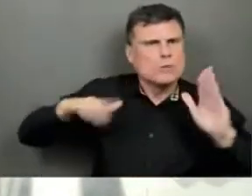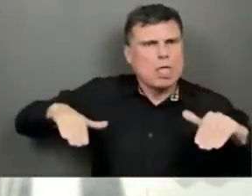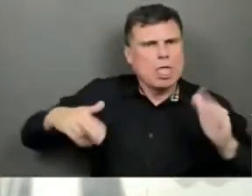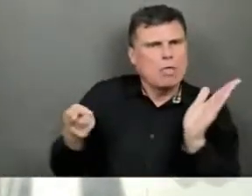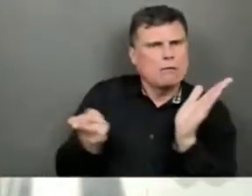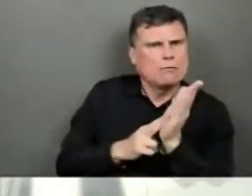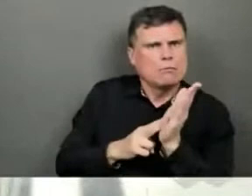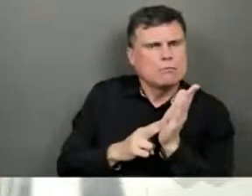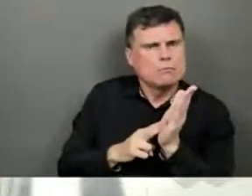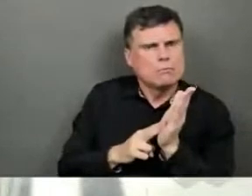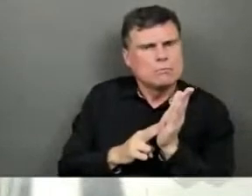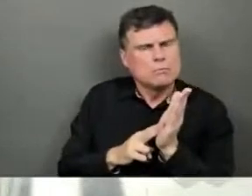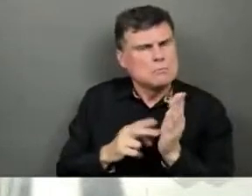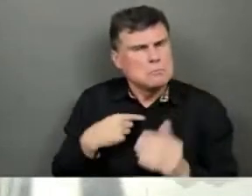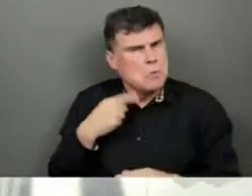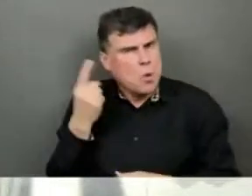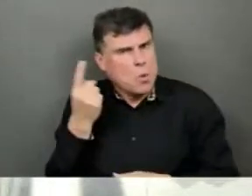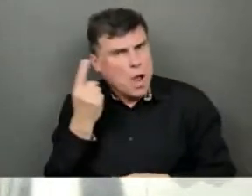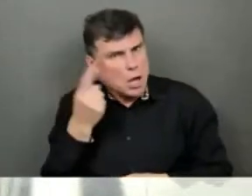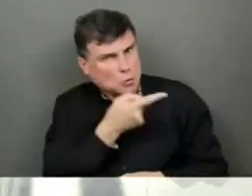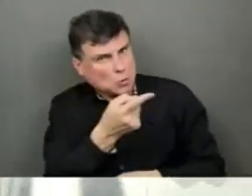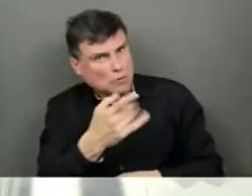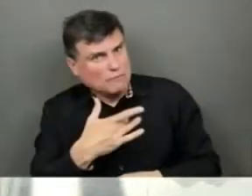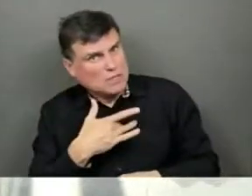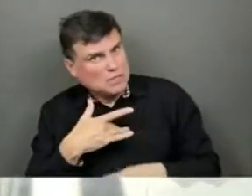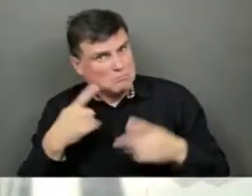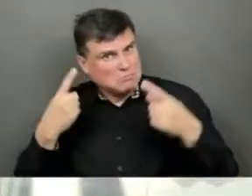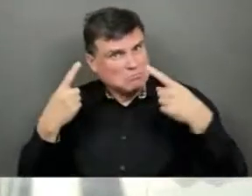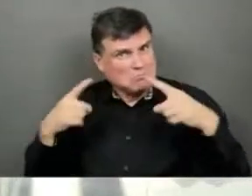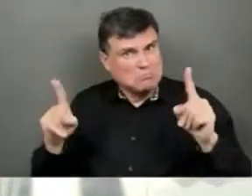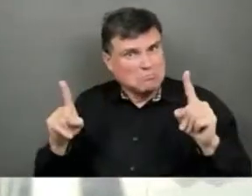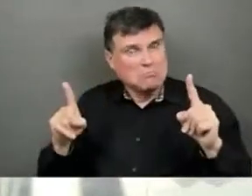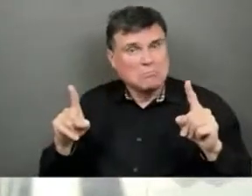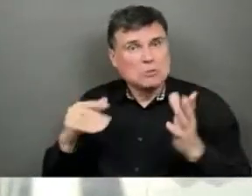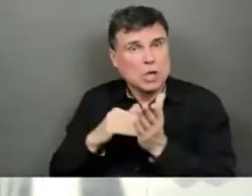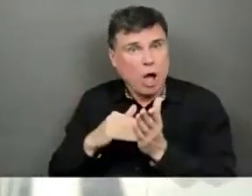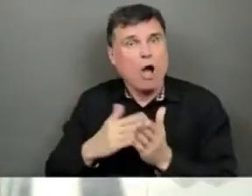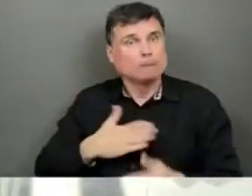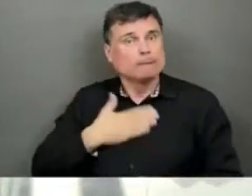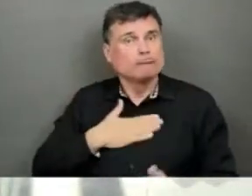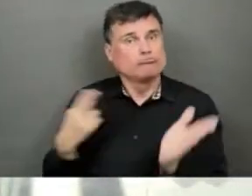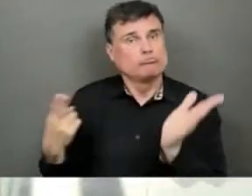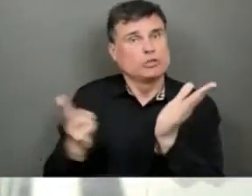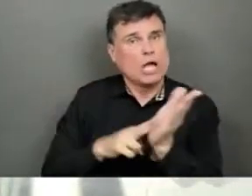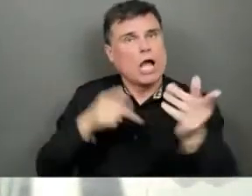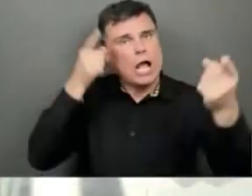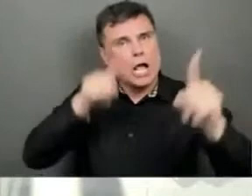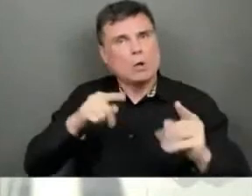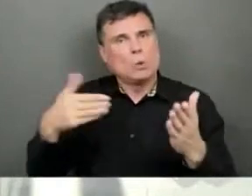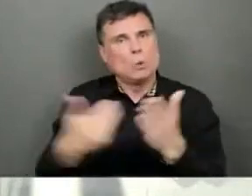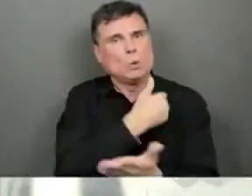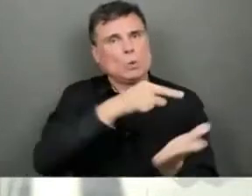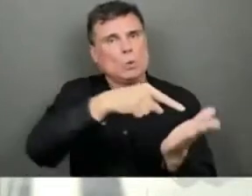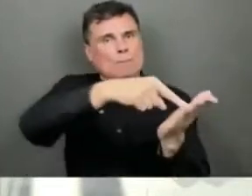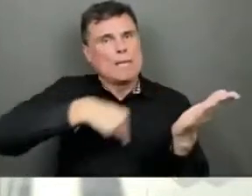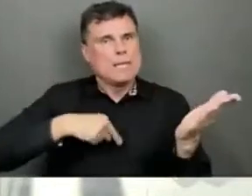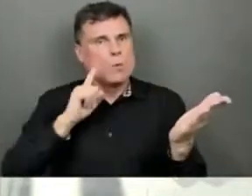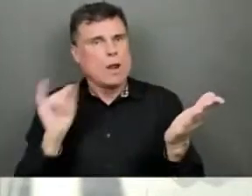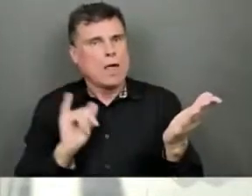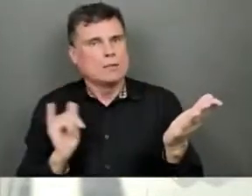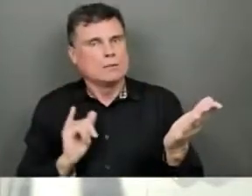about whether the payment model is attractive, and also the number of new doctors receiving through the new